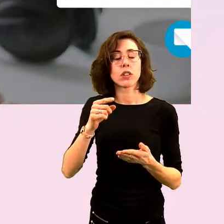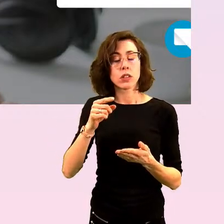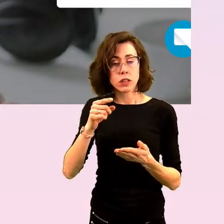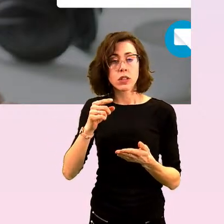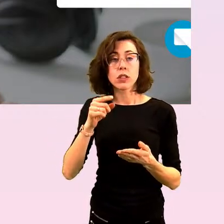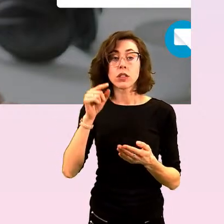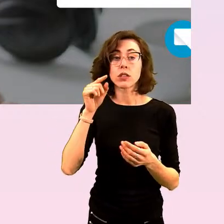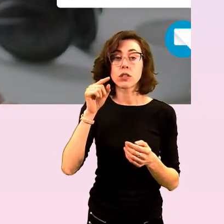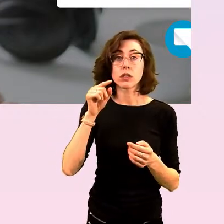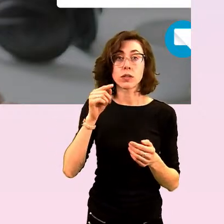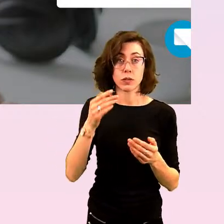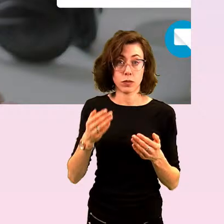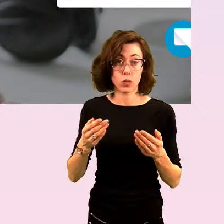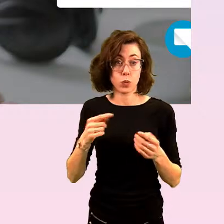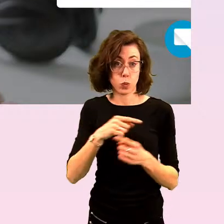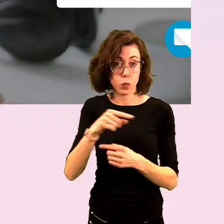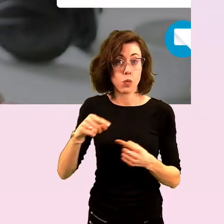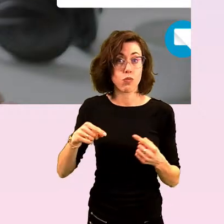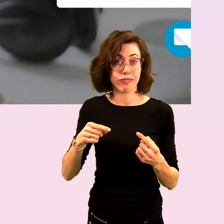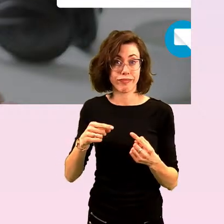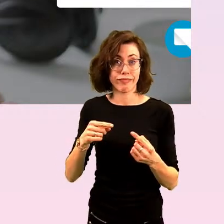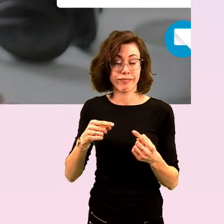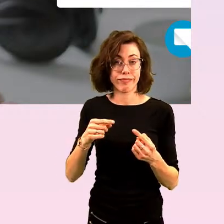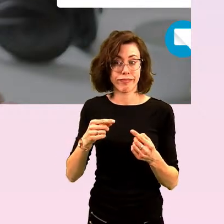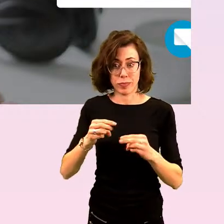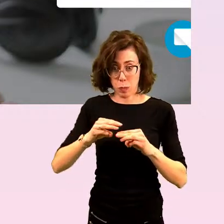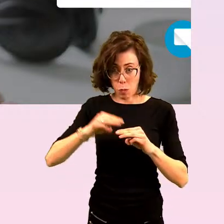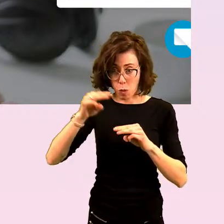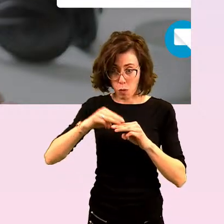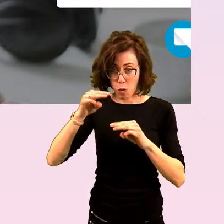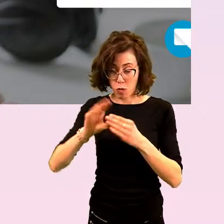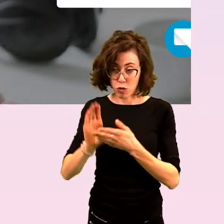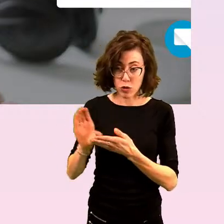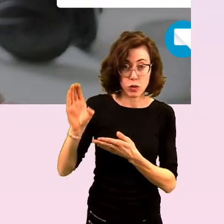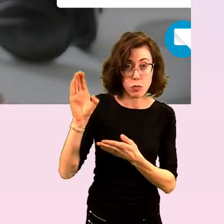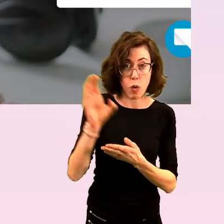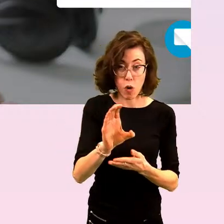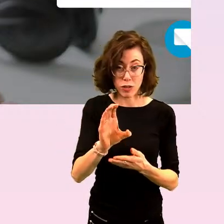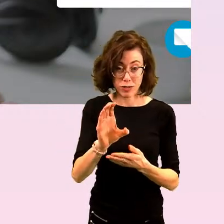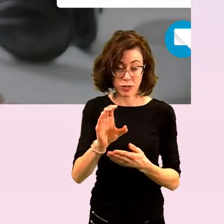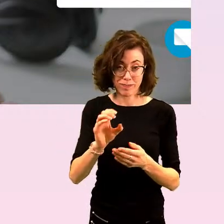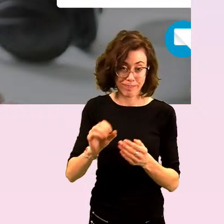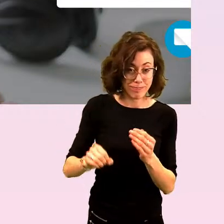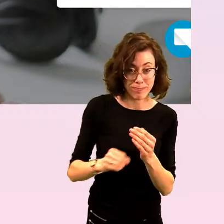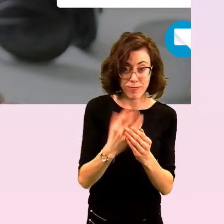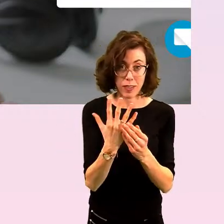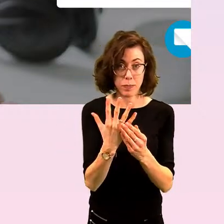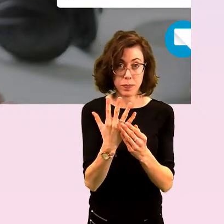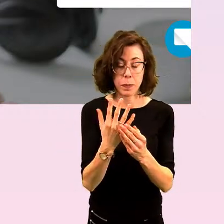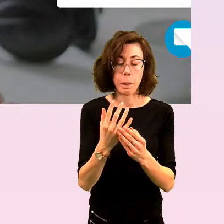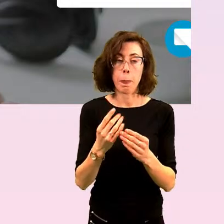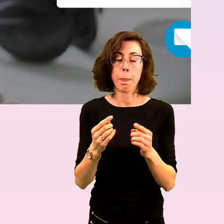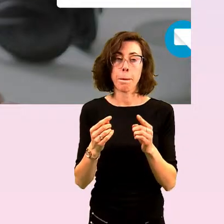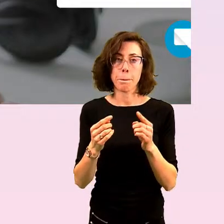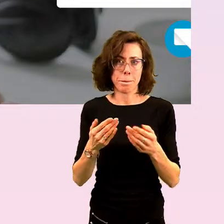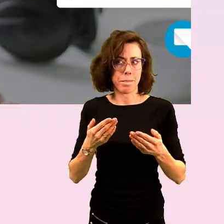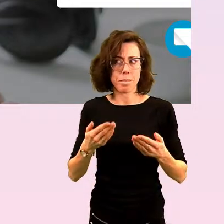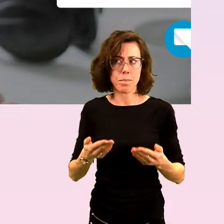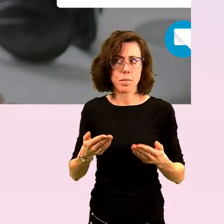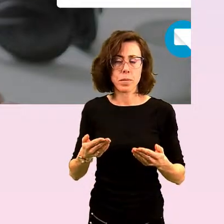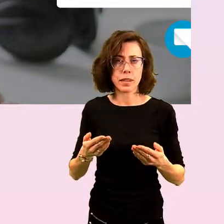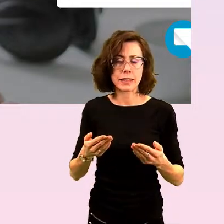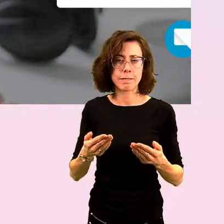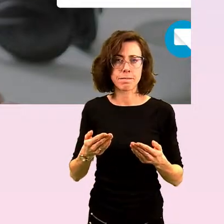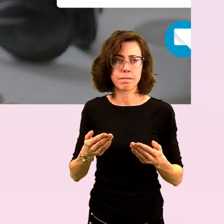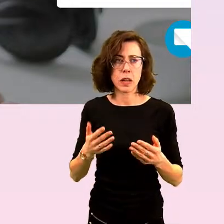we put more support and infrastructure into, particularly in the last year. And I believe at this moment in time,